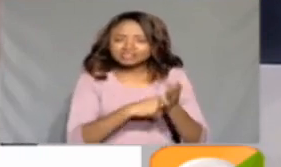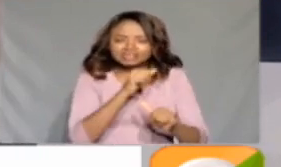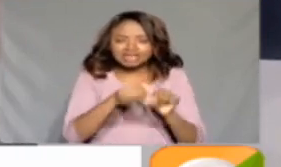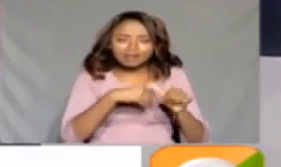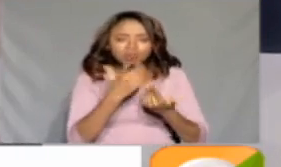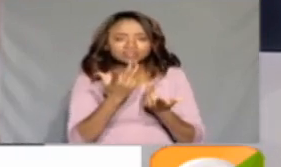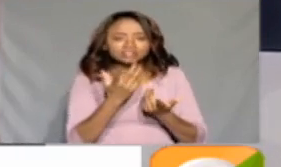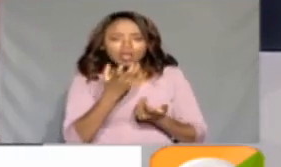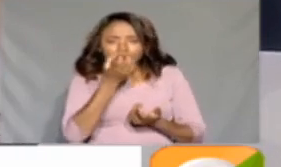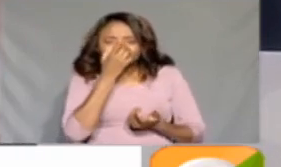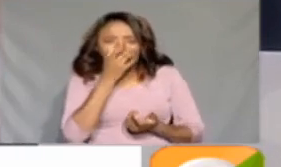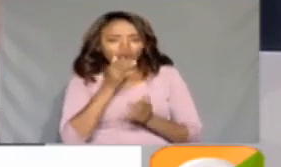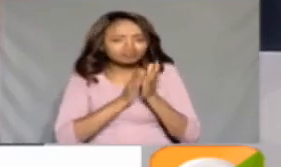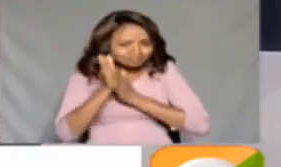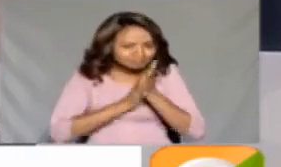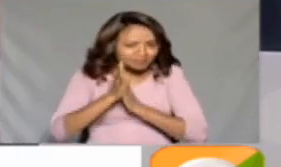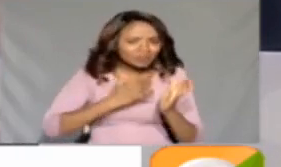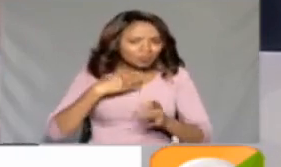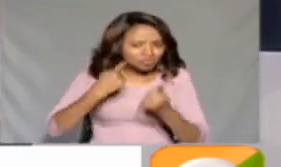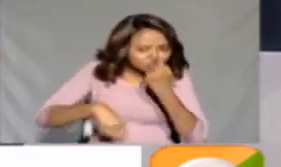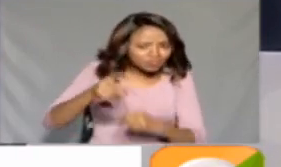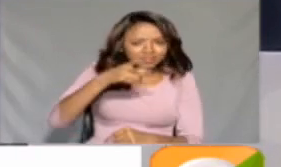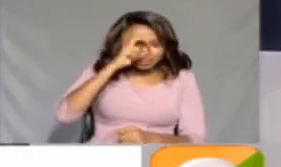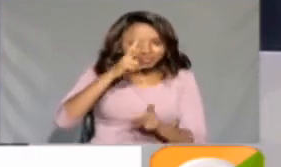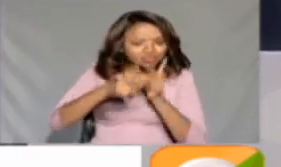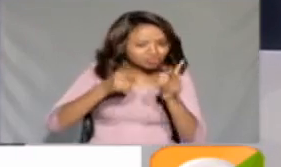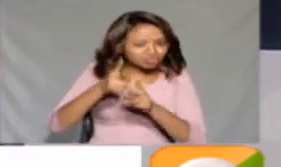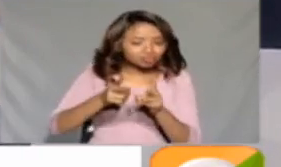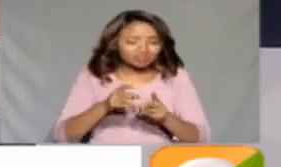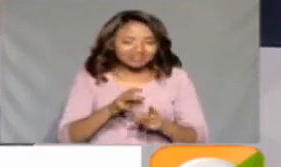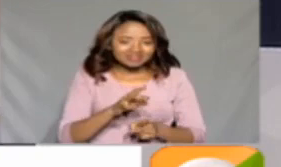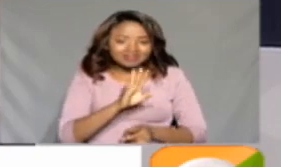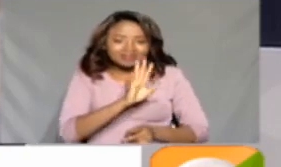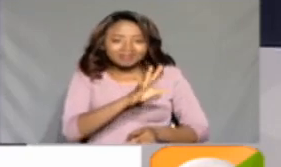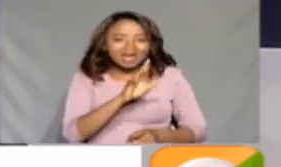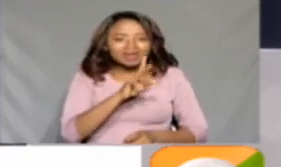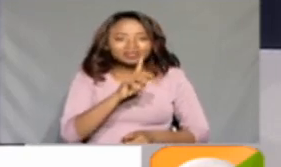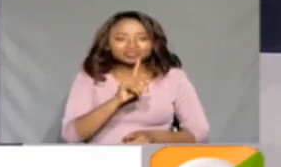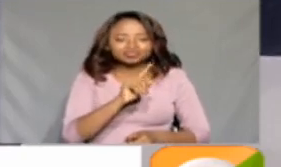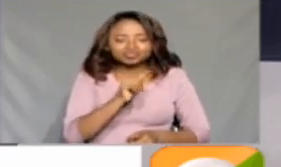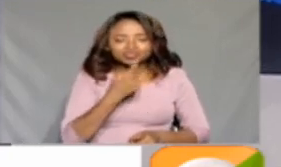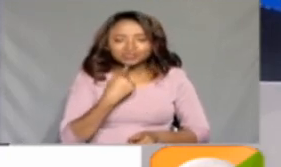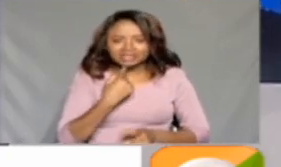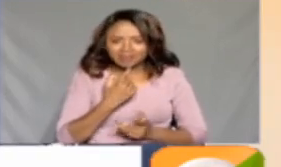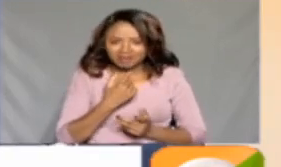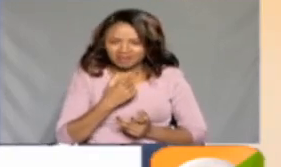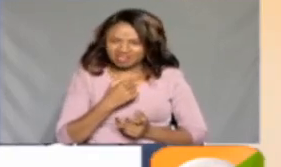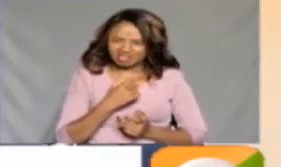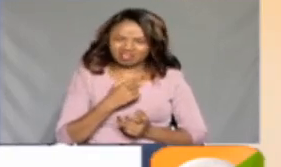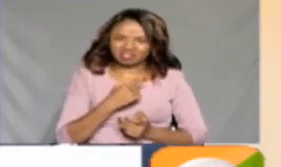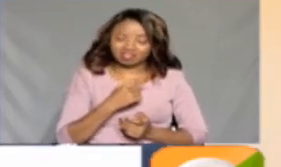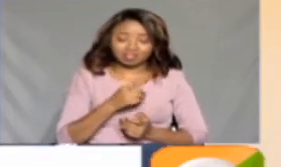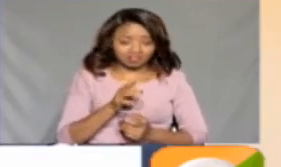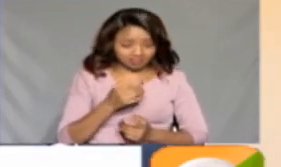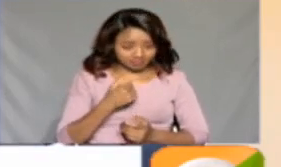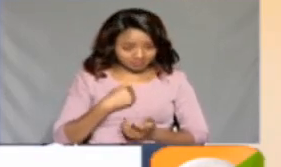for 2022, and you said you sympathize with people who are thinking about 2022. I can repeat